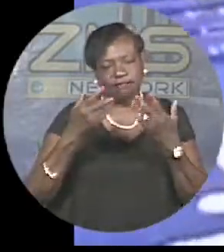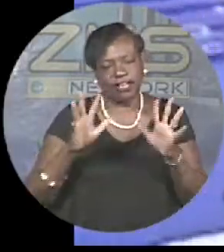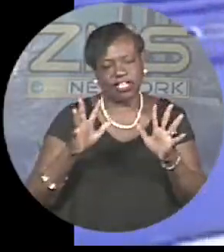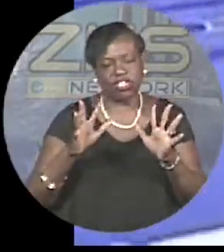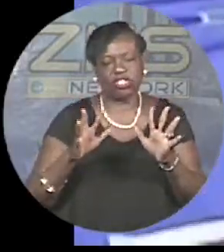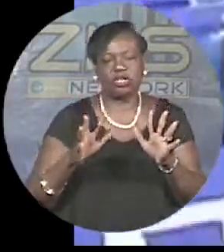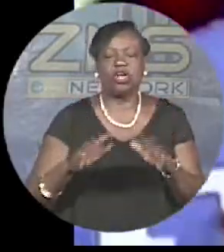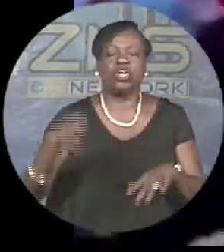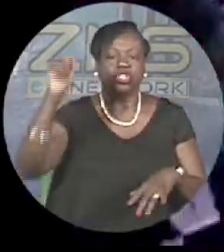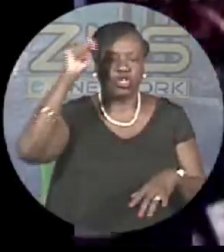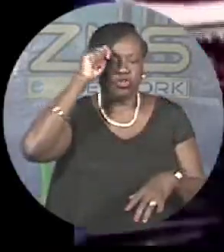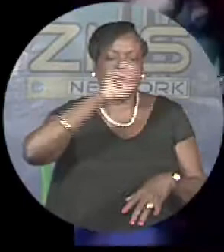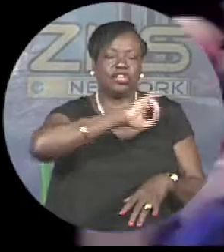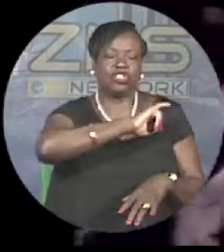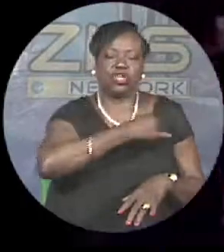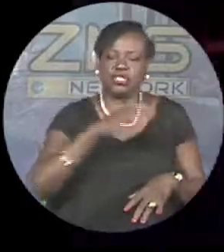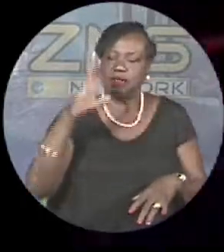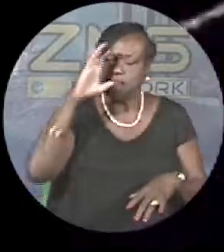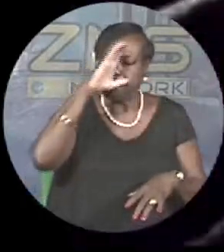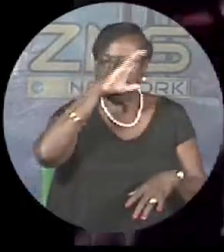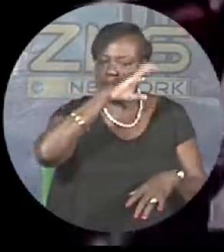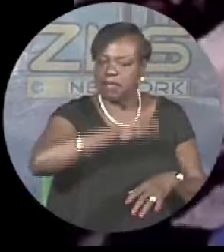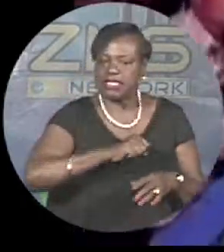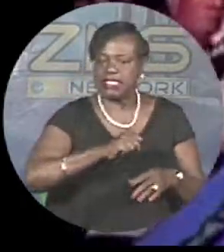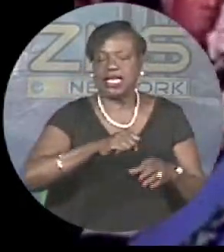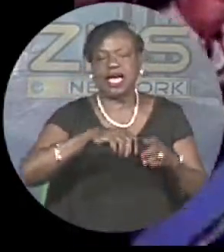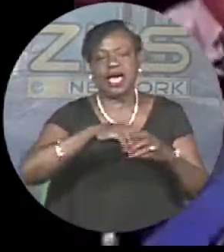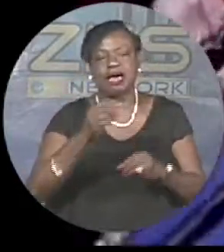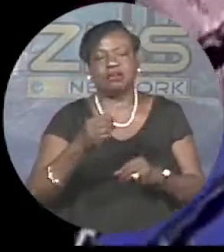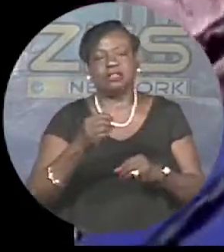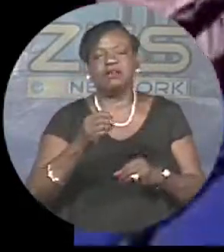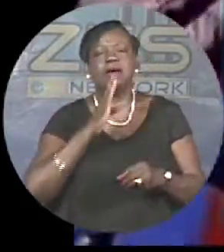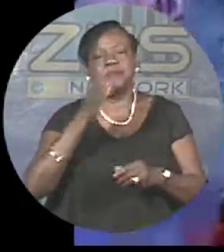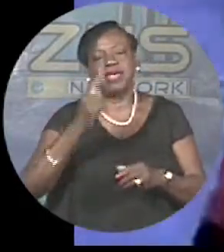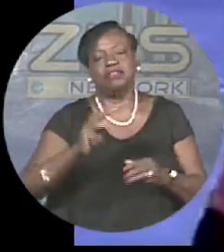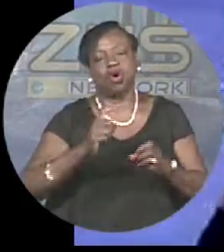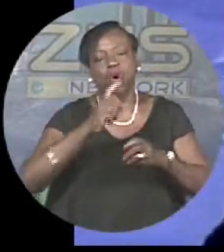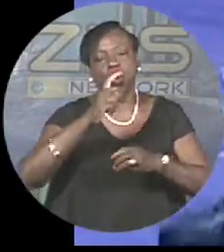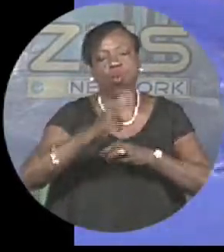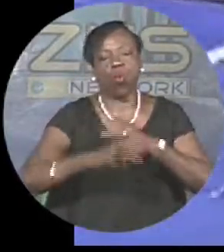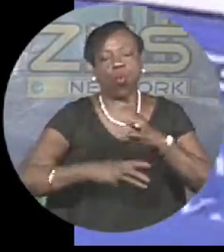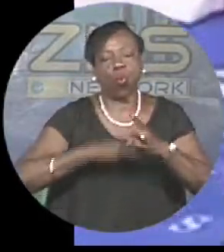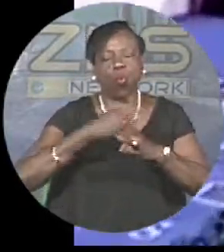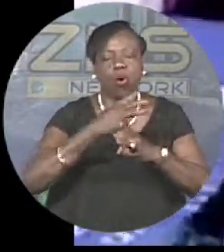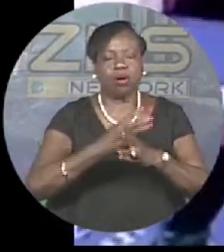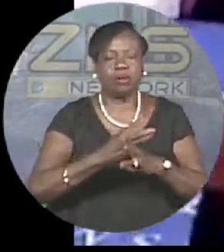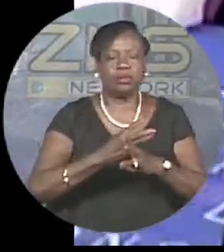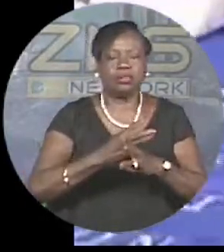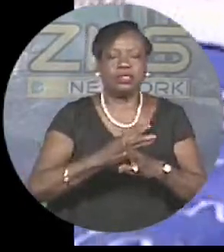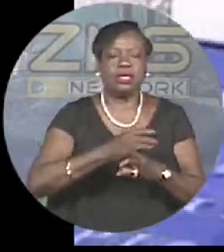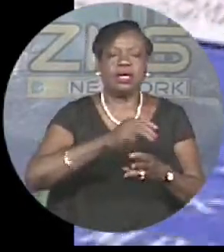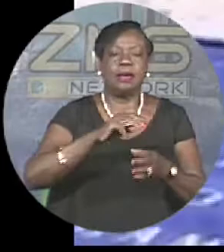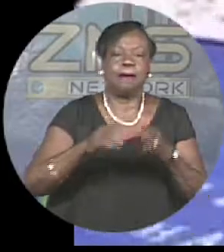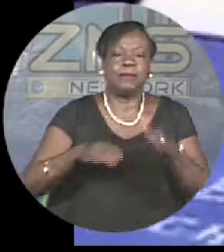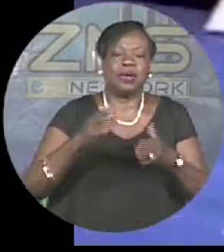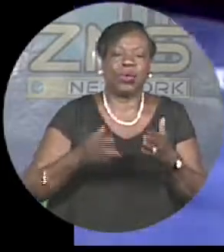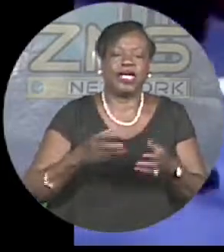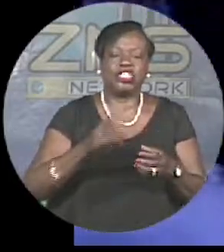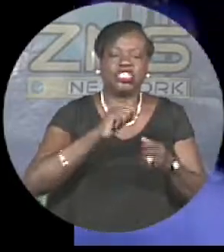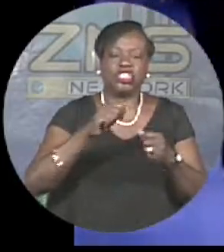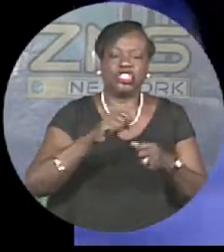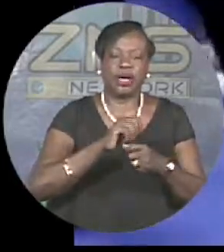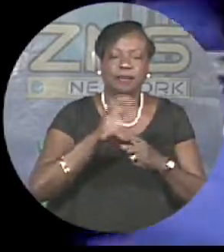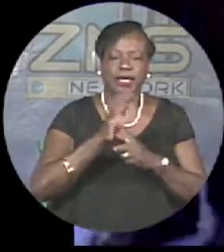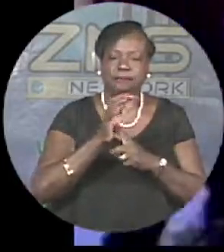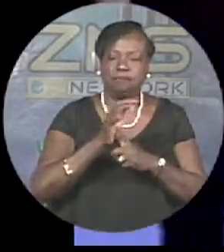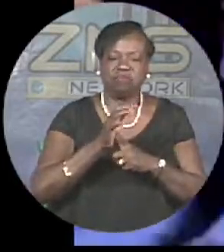Torino Johnson missing out on his shot at being the mandatory challenger to world middleweight champion Triple G. The Atlanta-based boxer had a